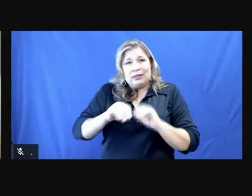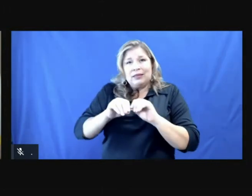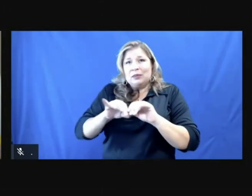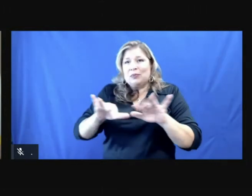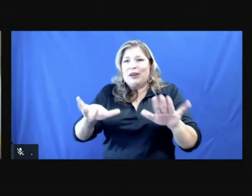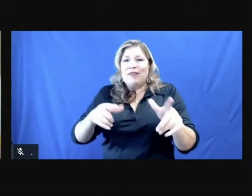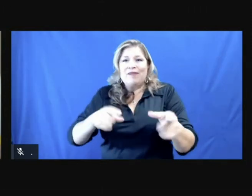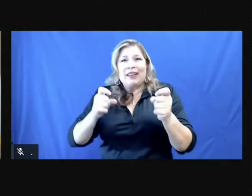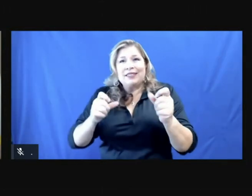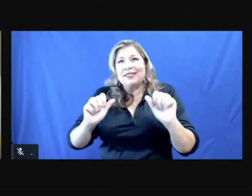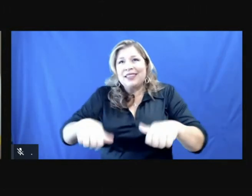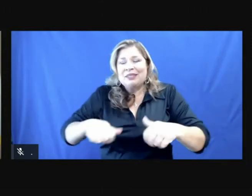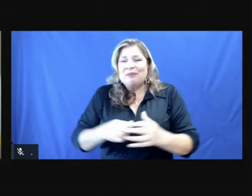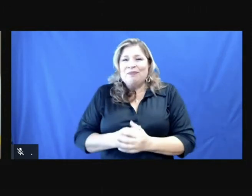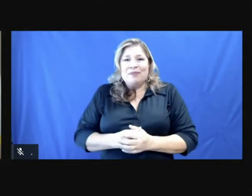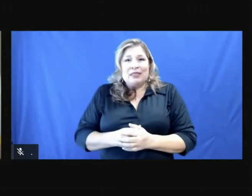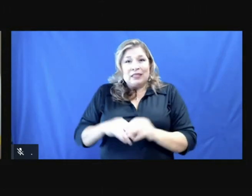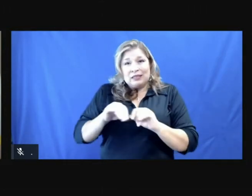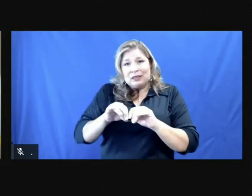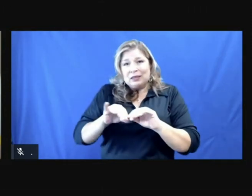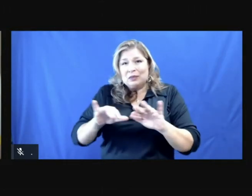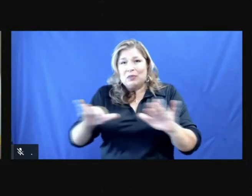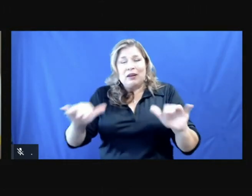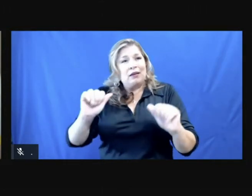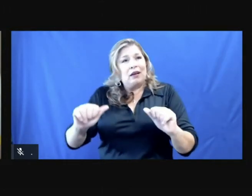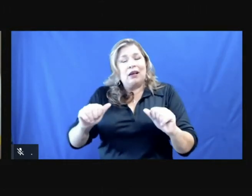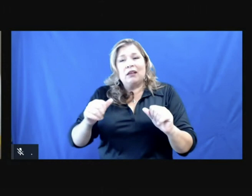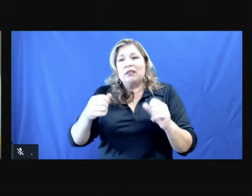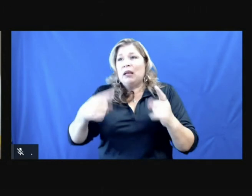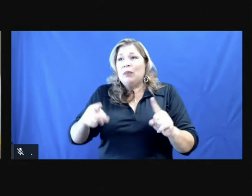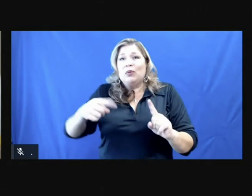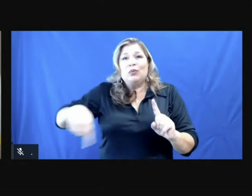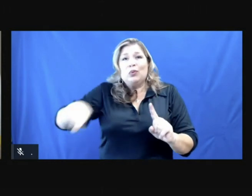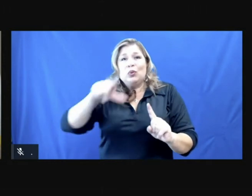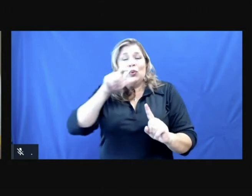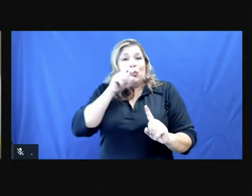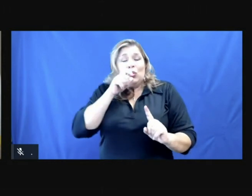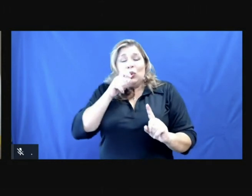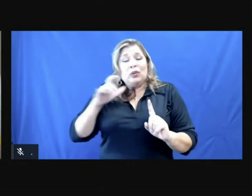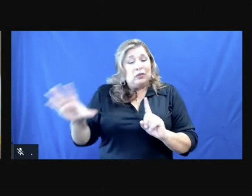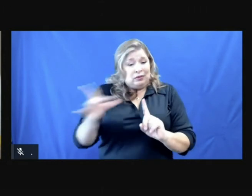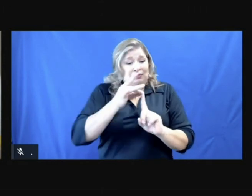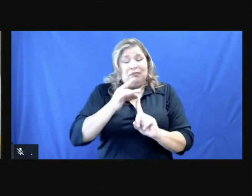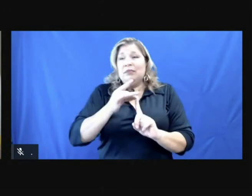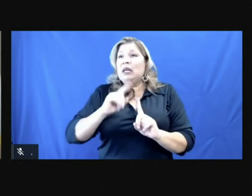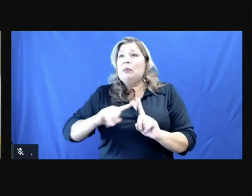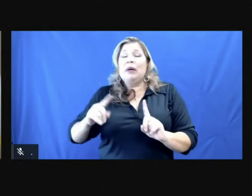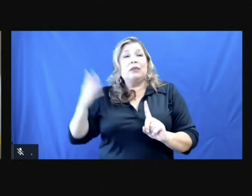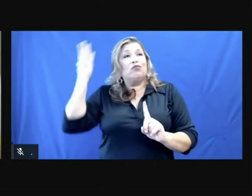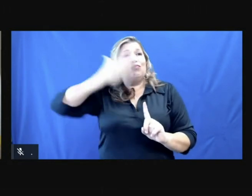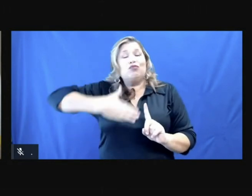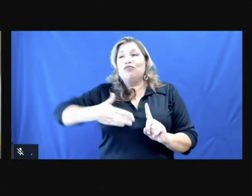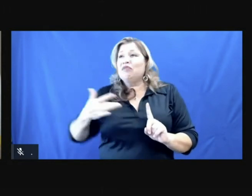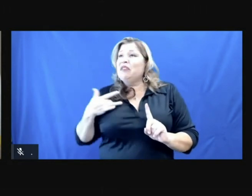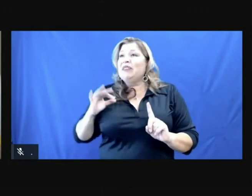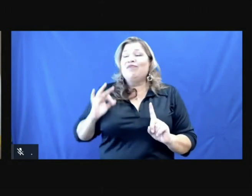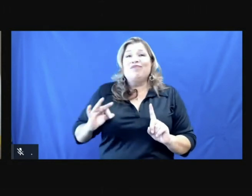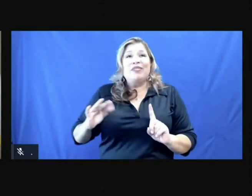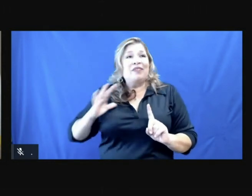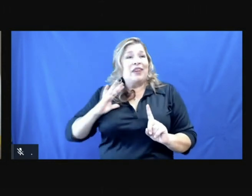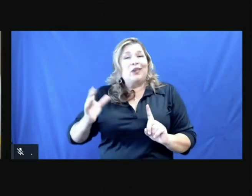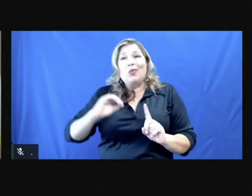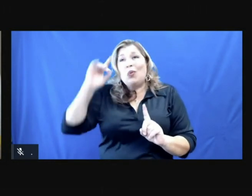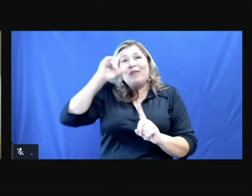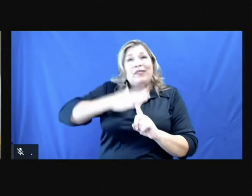Spread can happen with asymptomatic individuals. And we've seen the tools, as I identified earlier, those tools